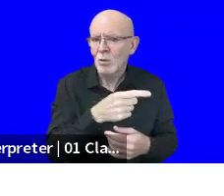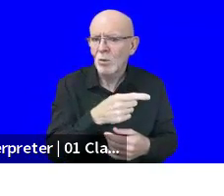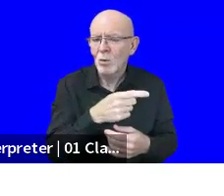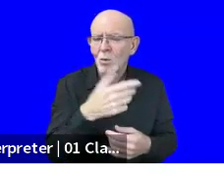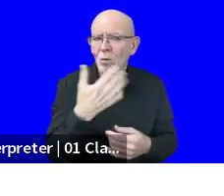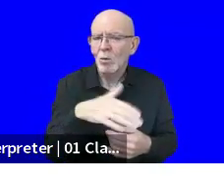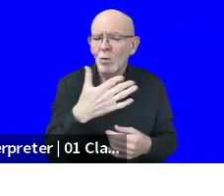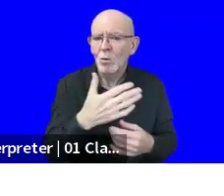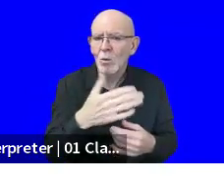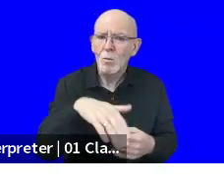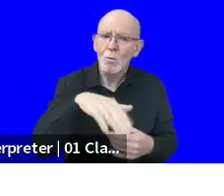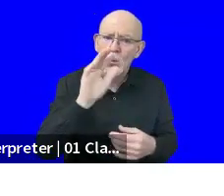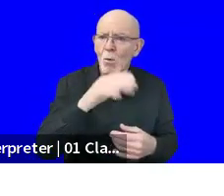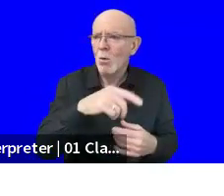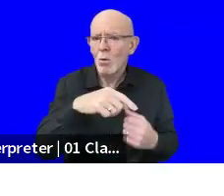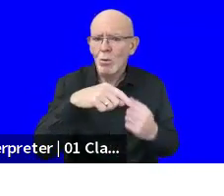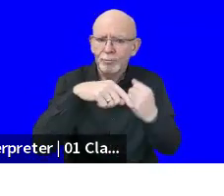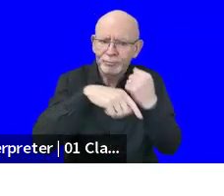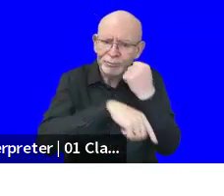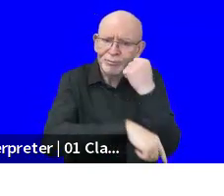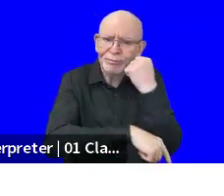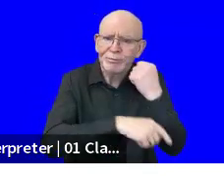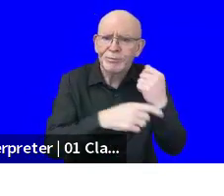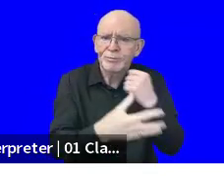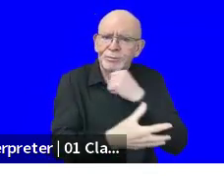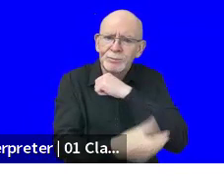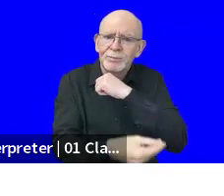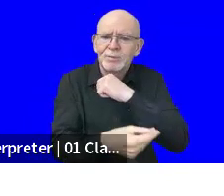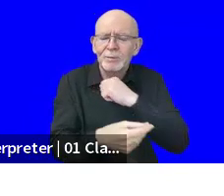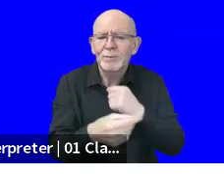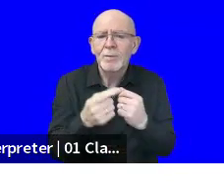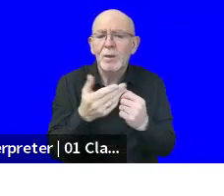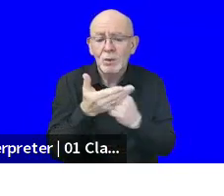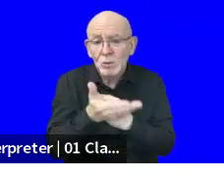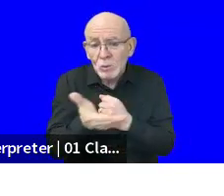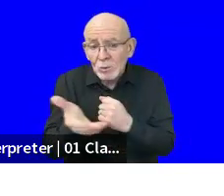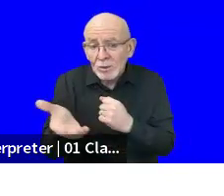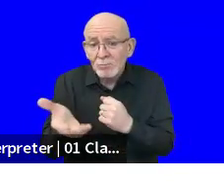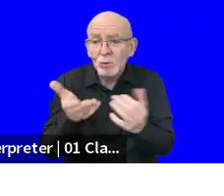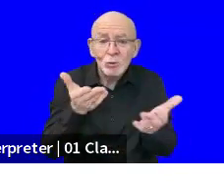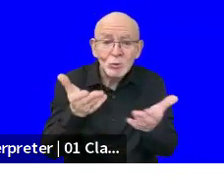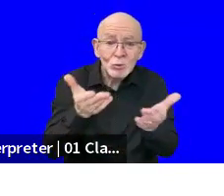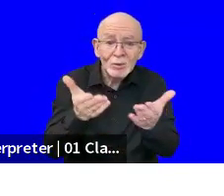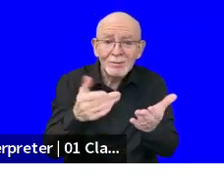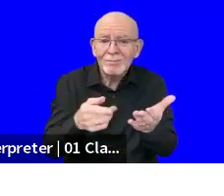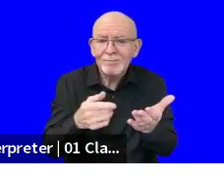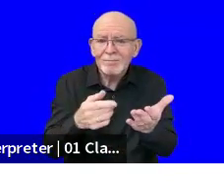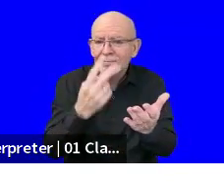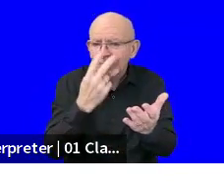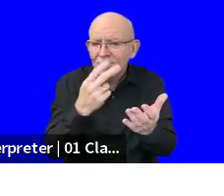required approach, and here I'm specifically referring to the explorative GSR that